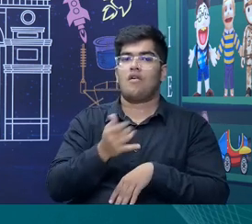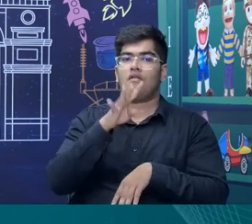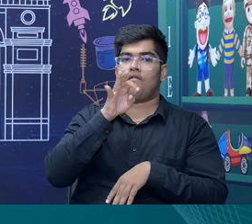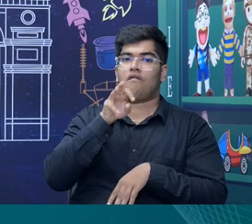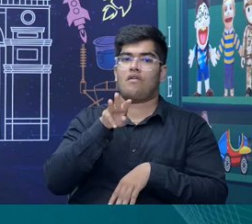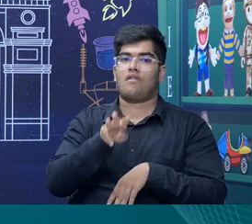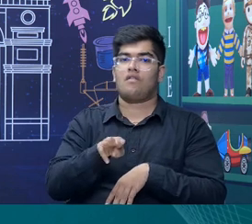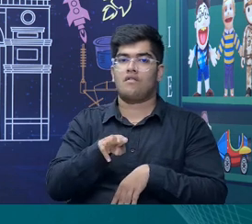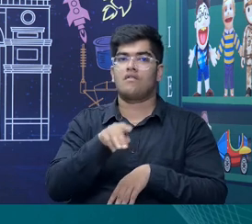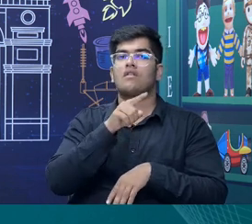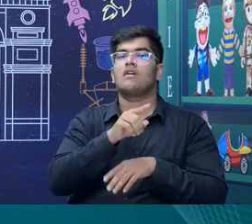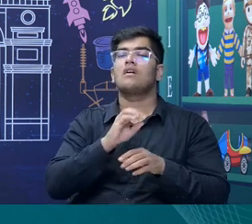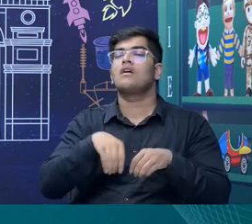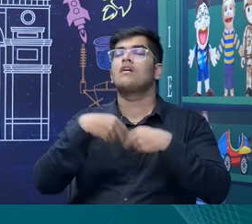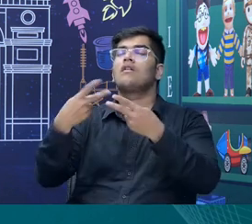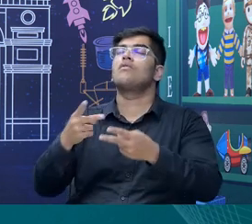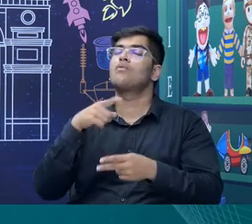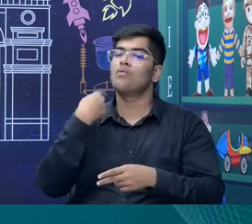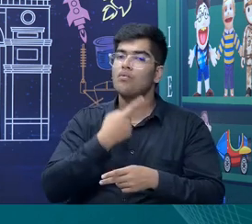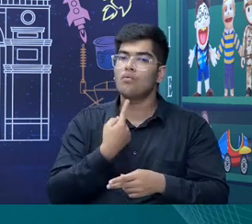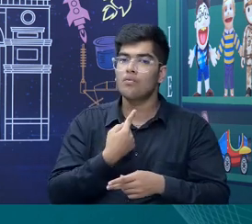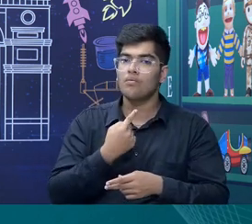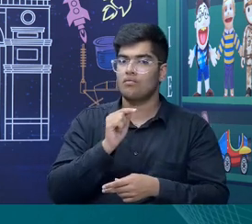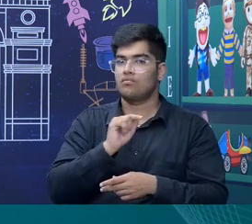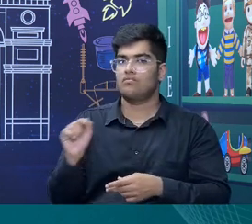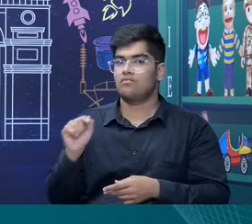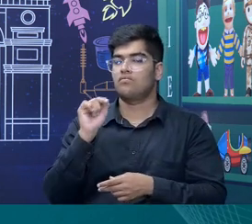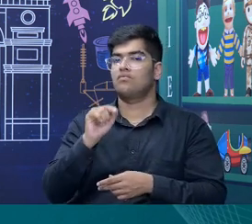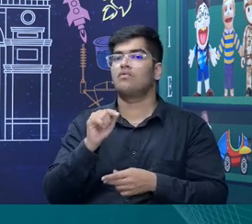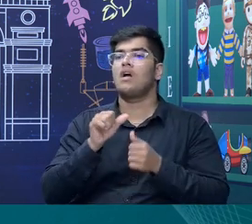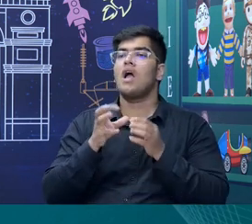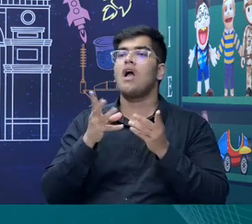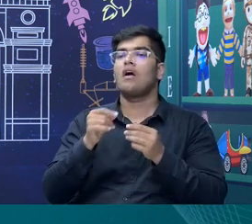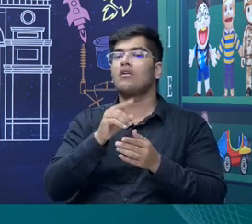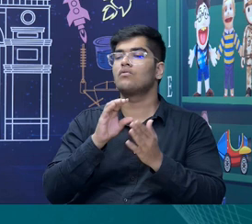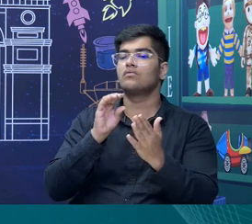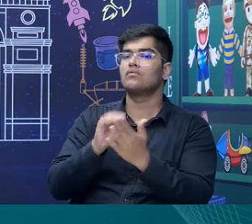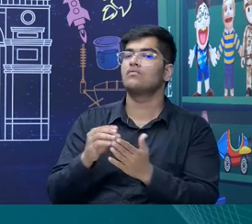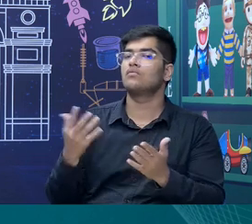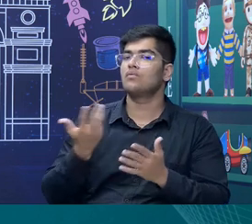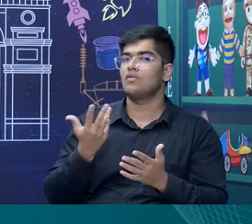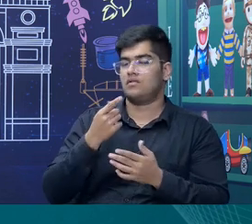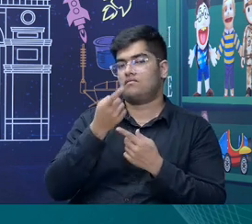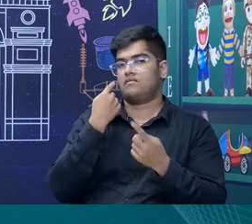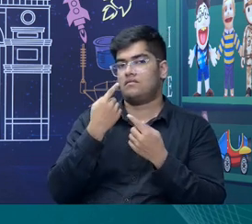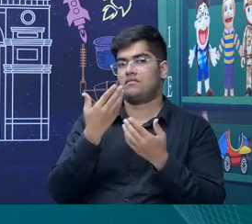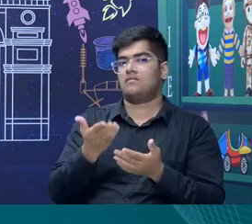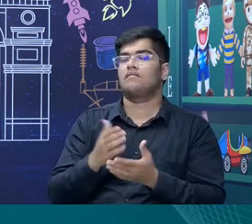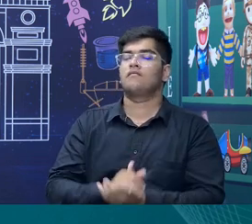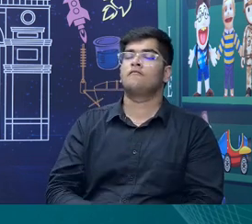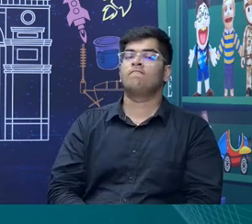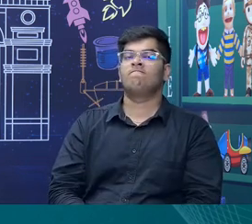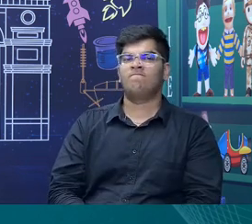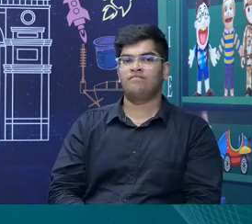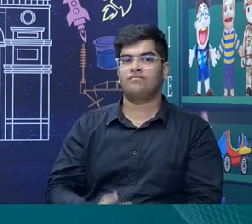forty thousand this would be debited to dash which accounts will be debuted here just now